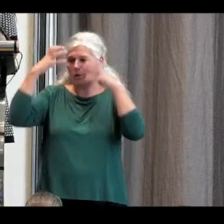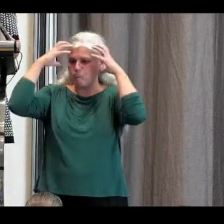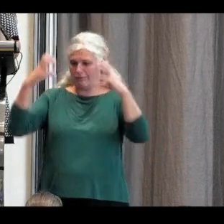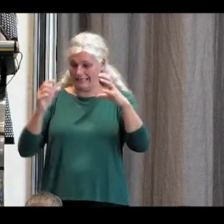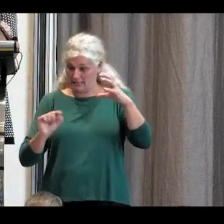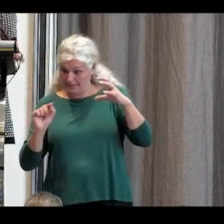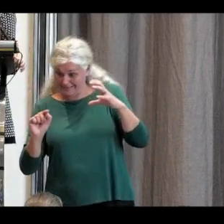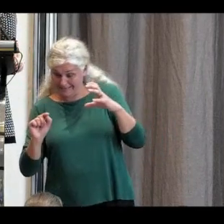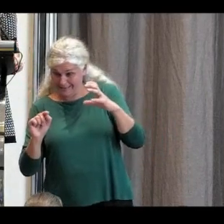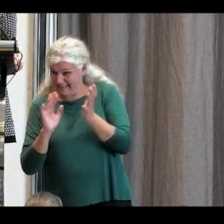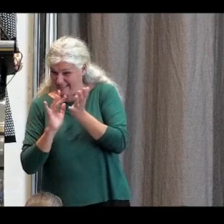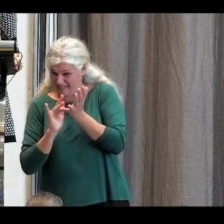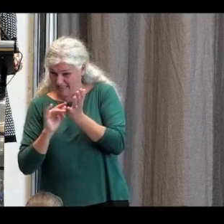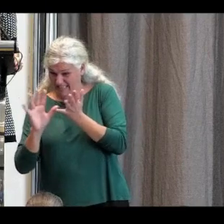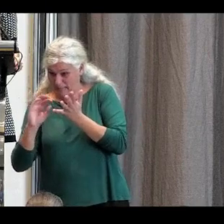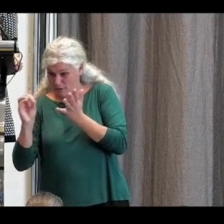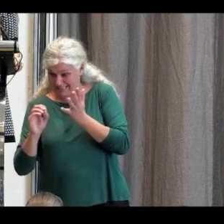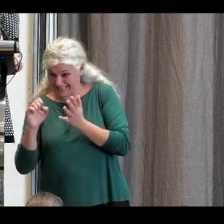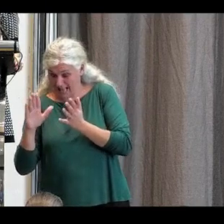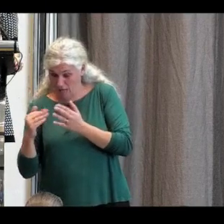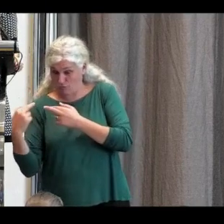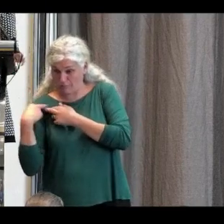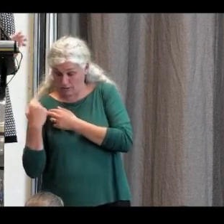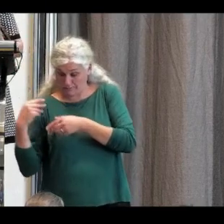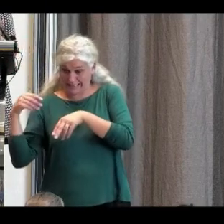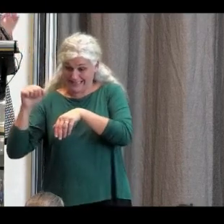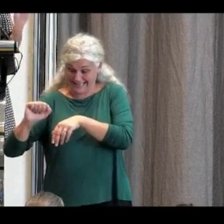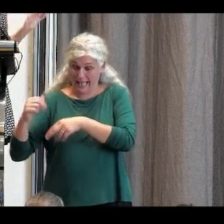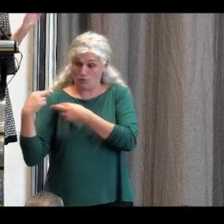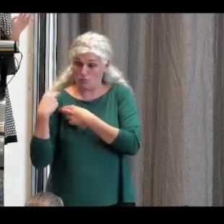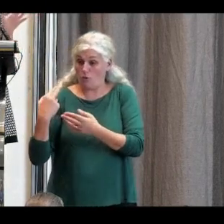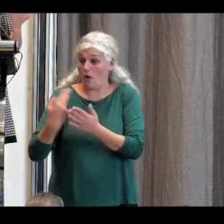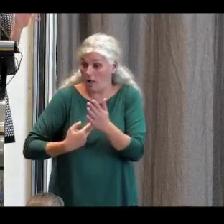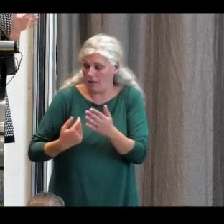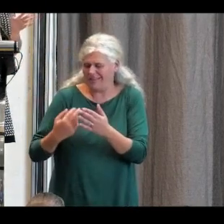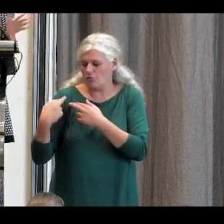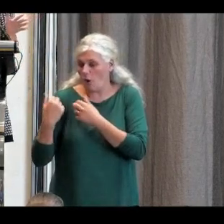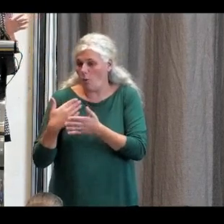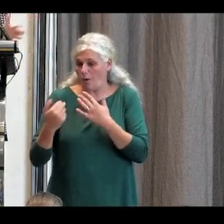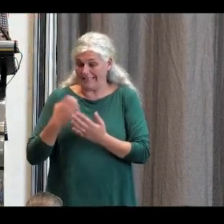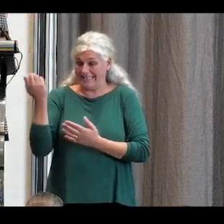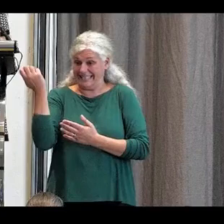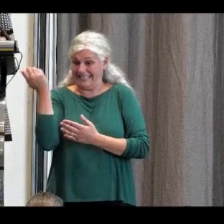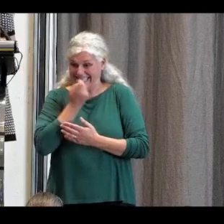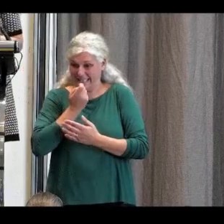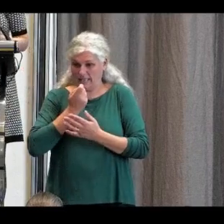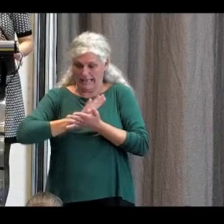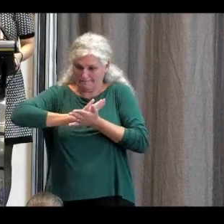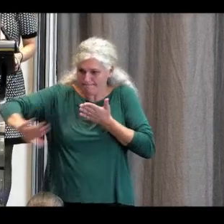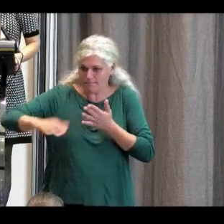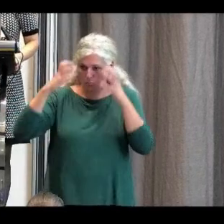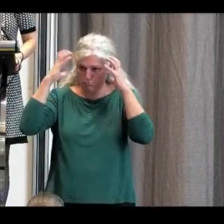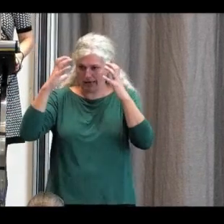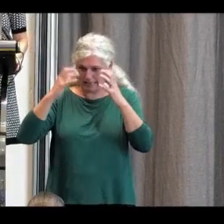are already very known to be responsible, for instance, doing the security and the cleaning of the brain,